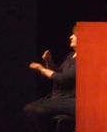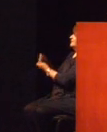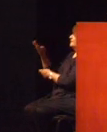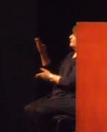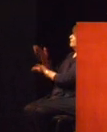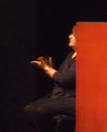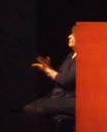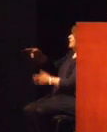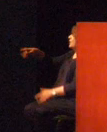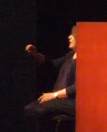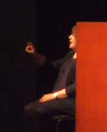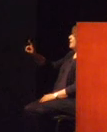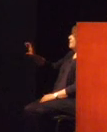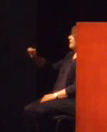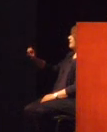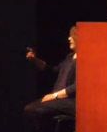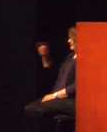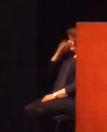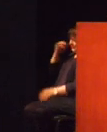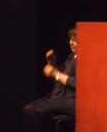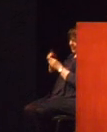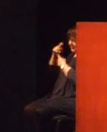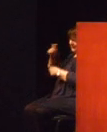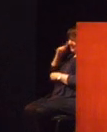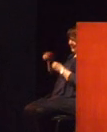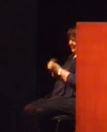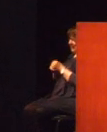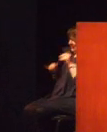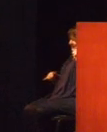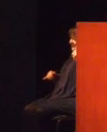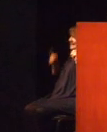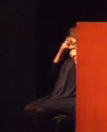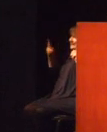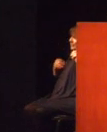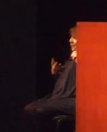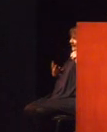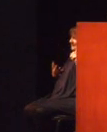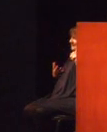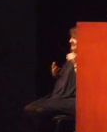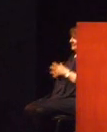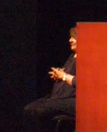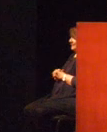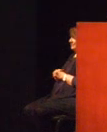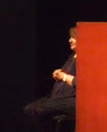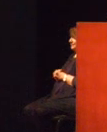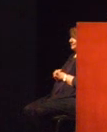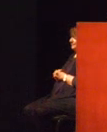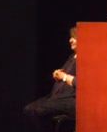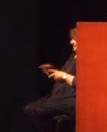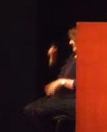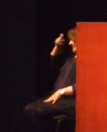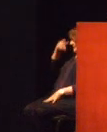14-part podcast. If you're more interested in thinking about whiteness, it's called Seeing White. It's on the podcast Seen on Radio. This